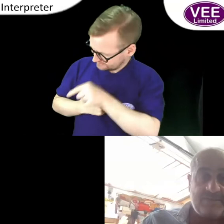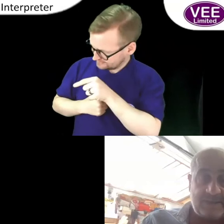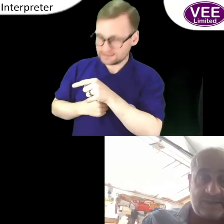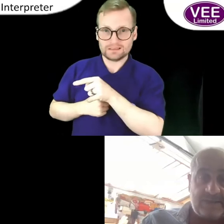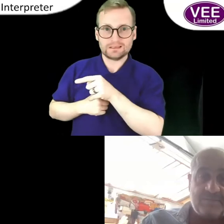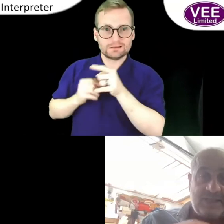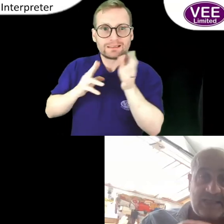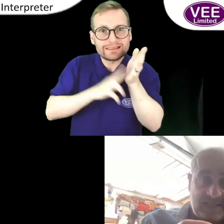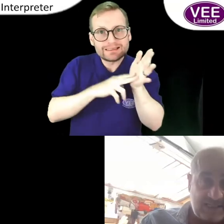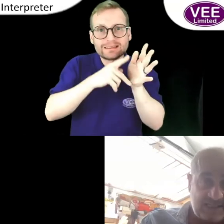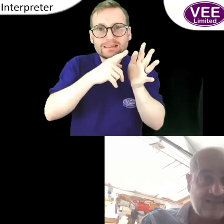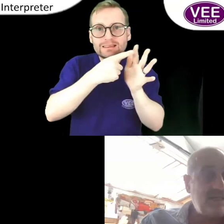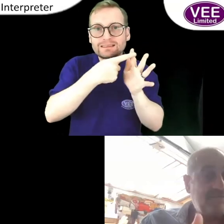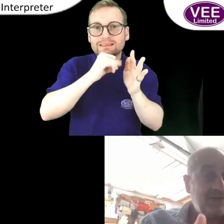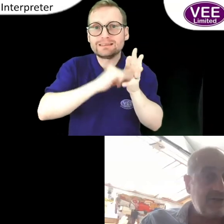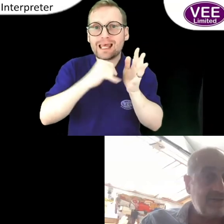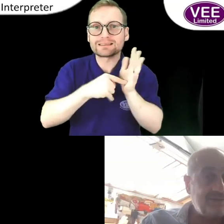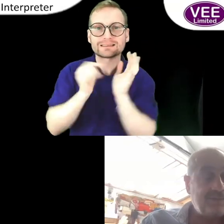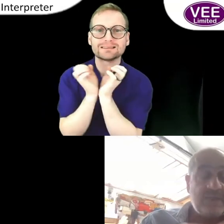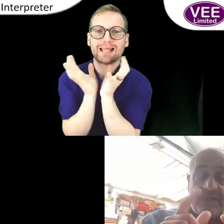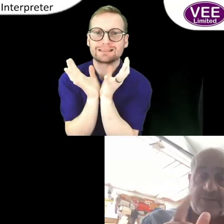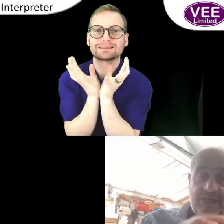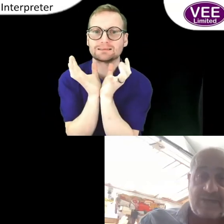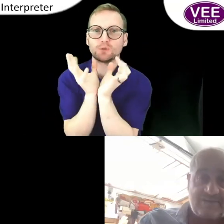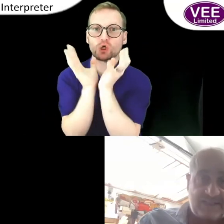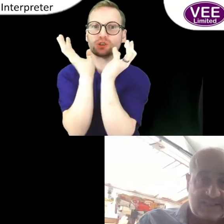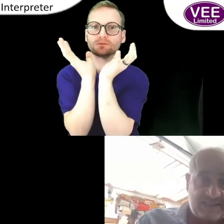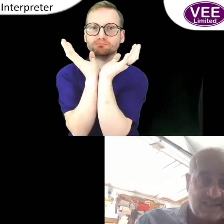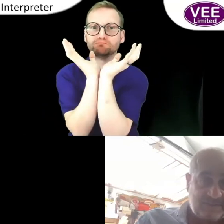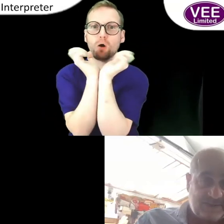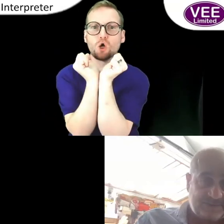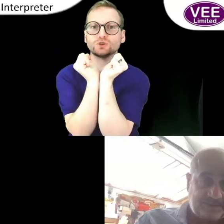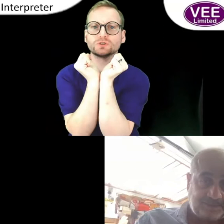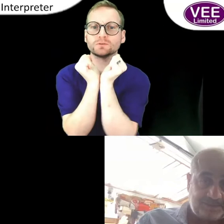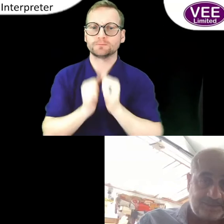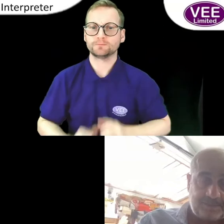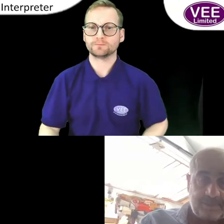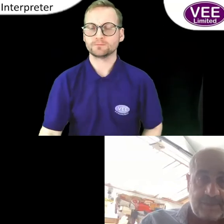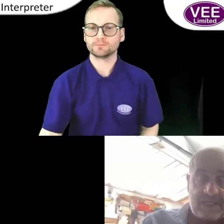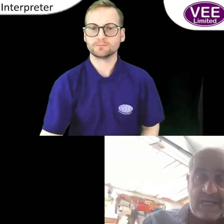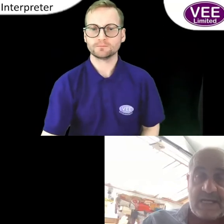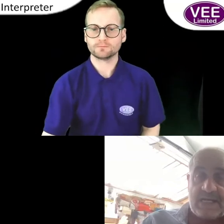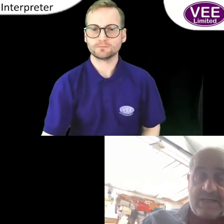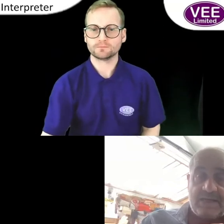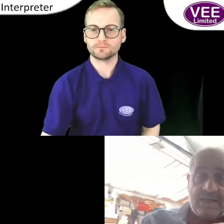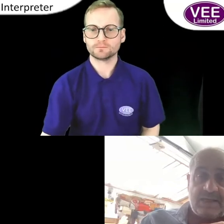being built, but that nest is being burned. So can we have the next slide, please?